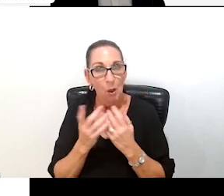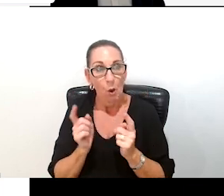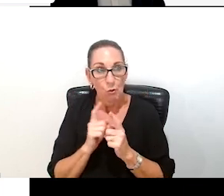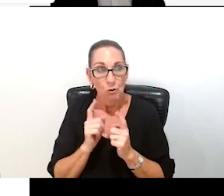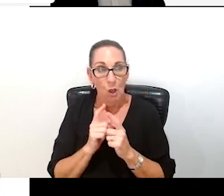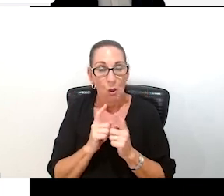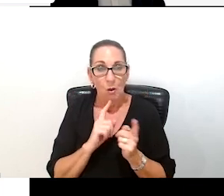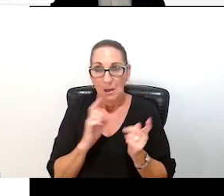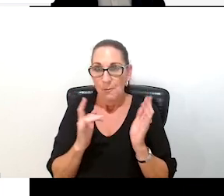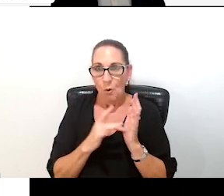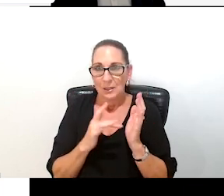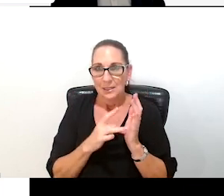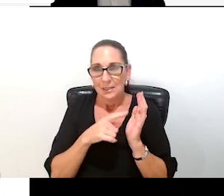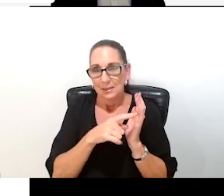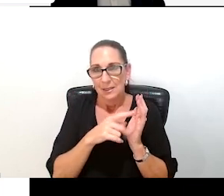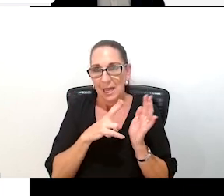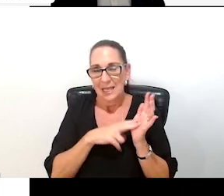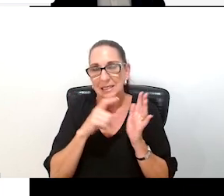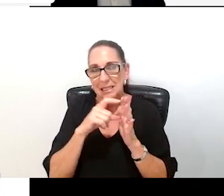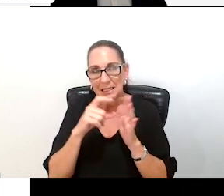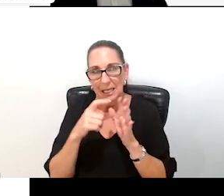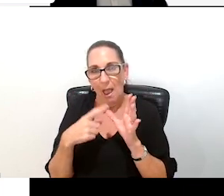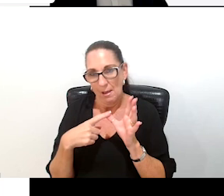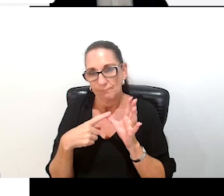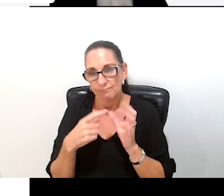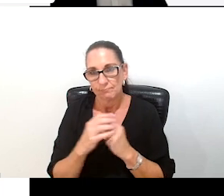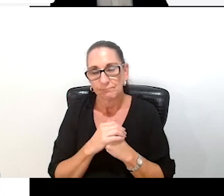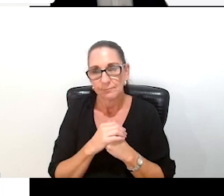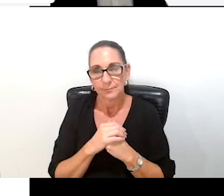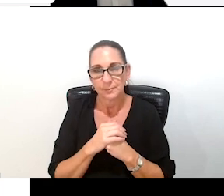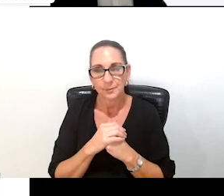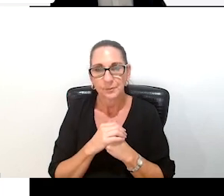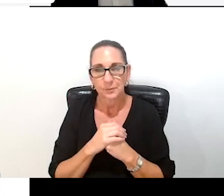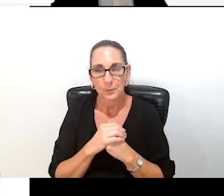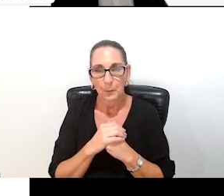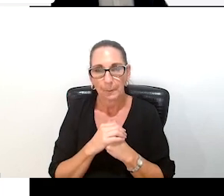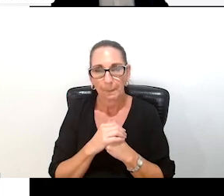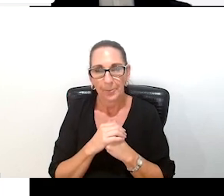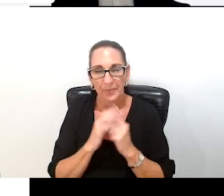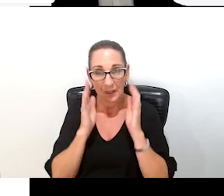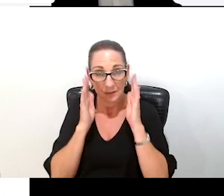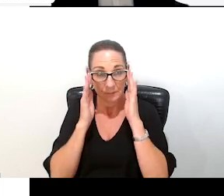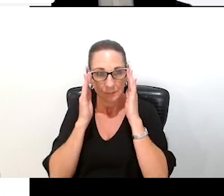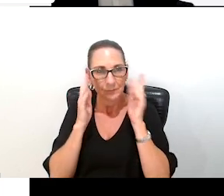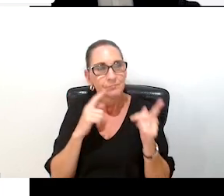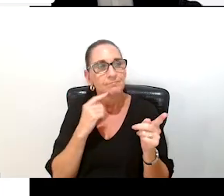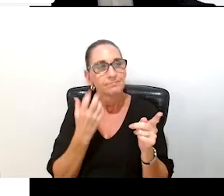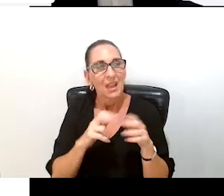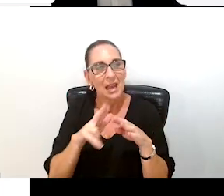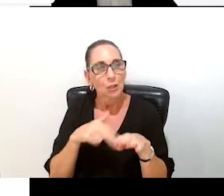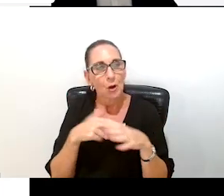the importance of the National Disability Data Asset. We also have what's called the National